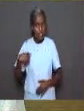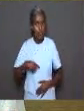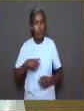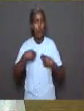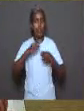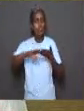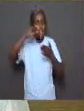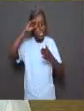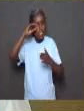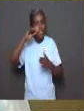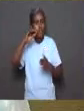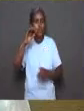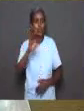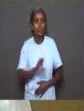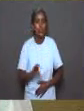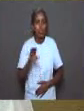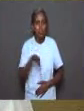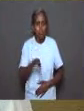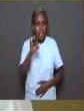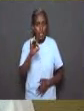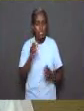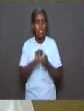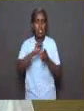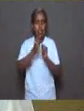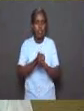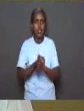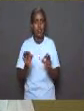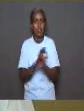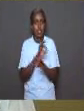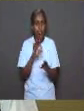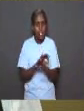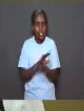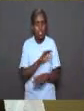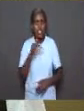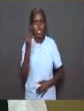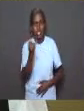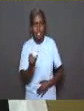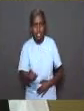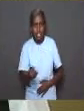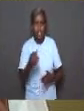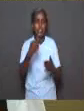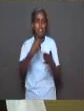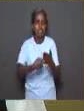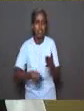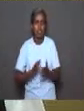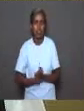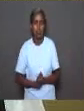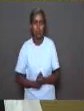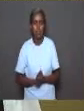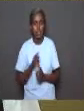Finally, we have learned to find the inverse of a function and sketch the